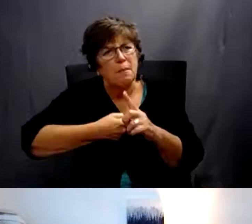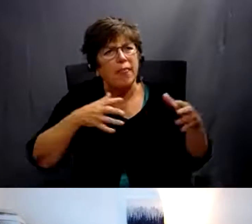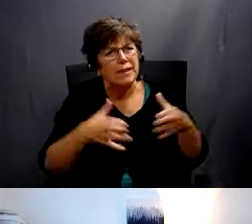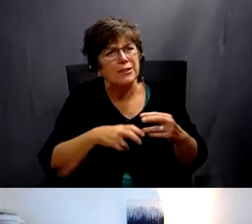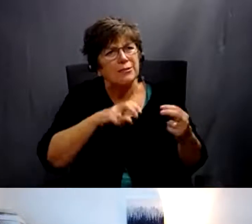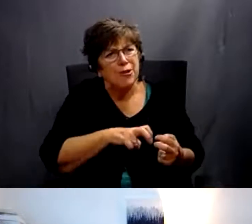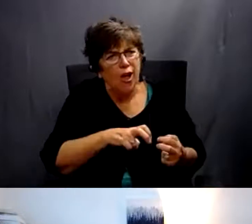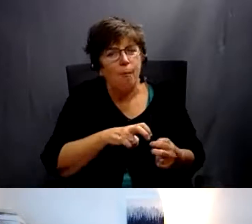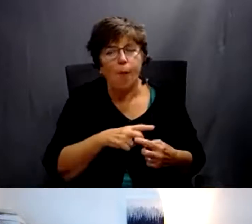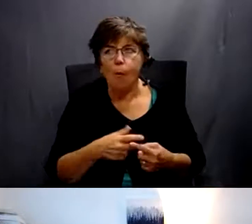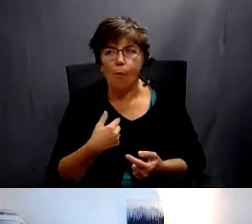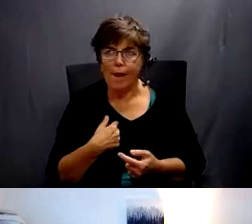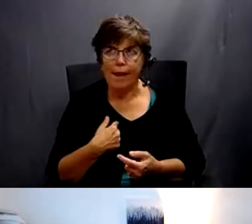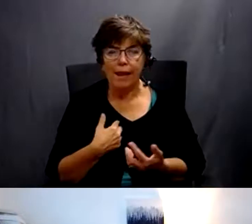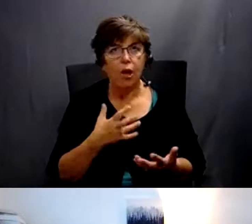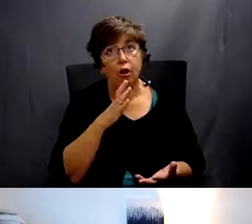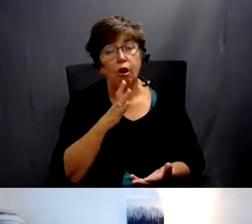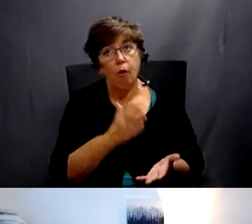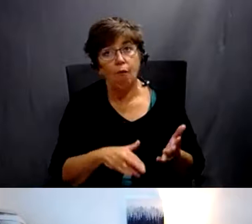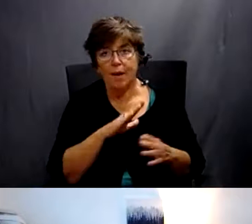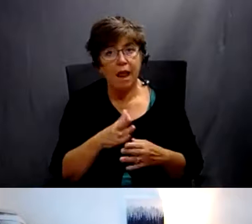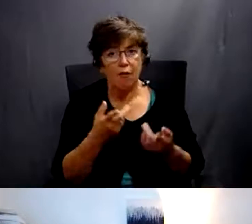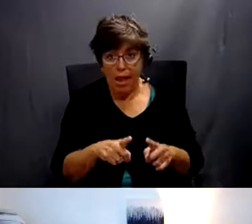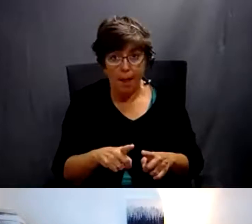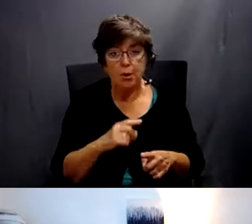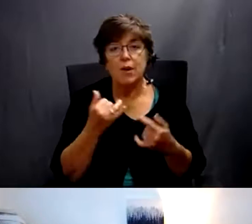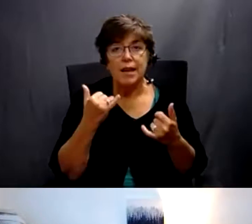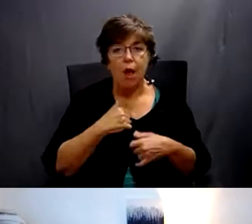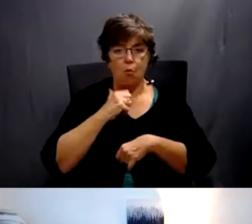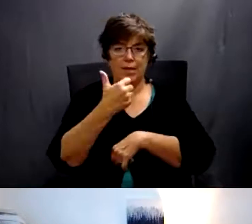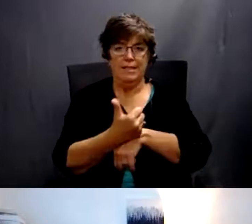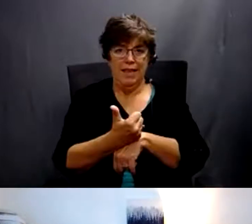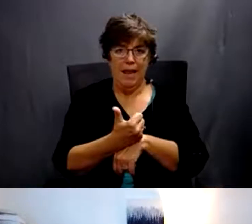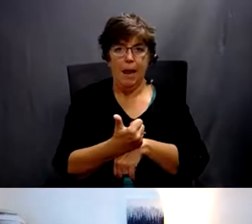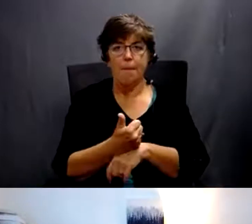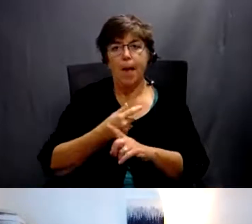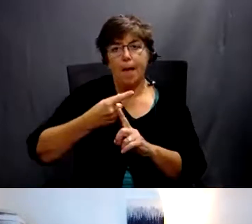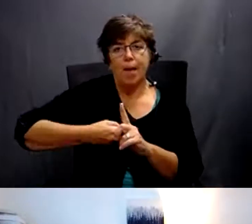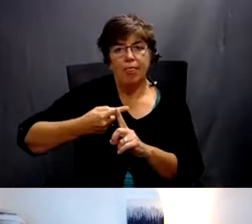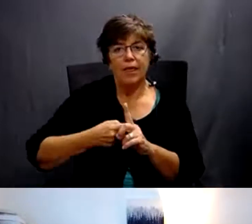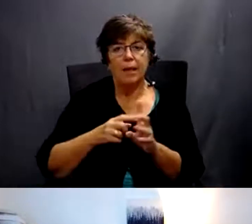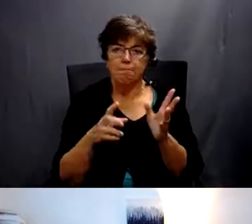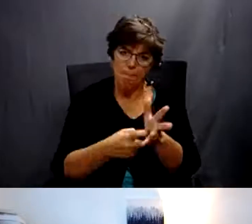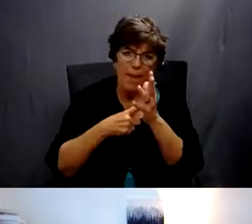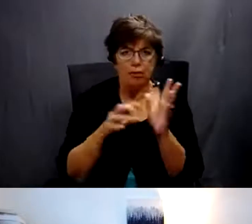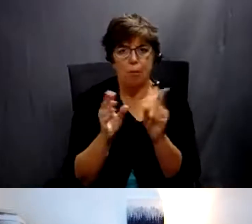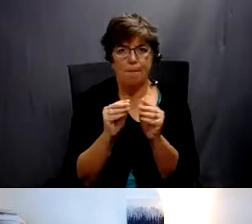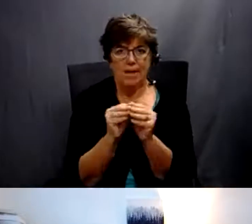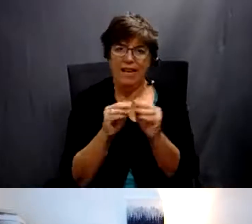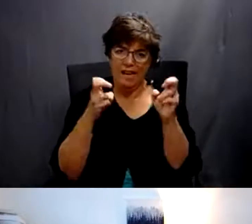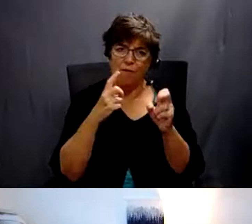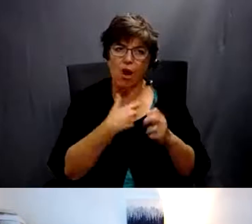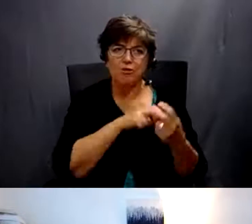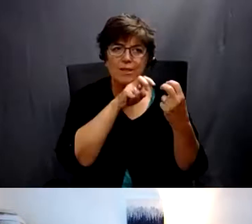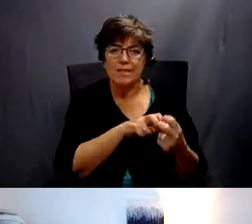Monthly mental health meetings, and we always choose to make them at some place that we both would enjoy being at. So